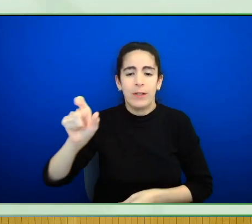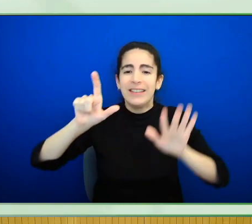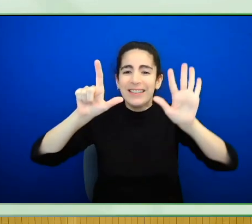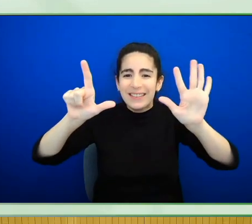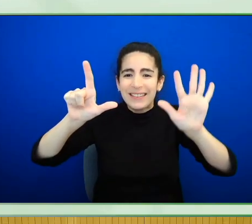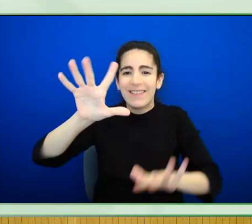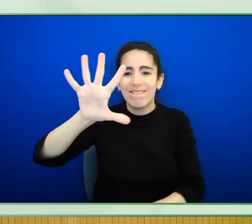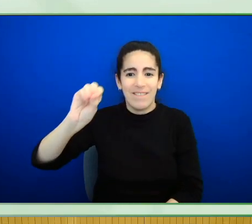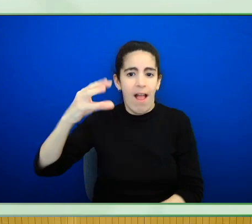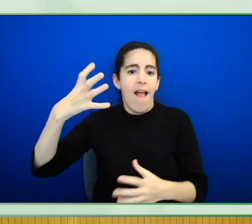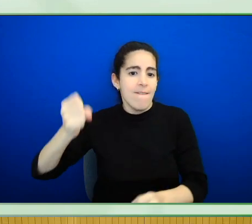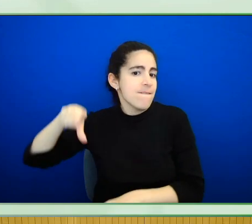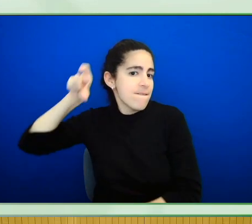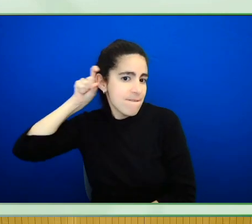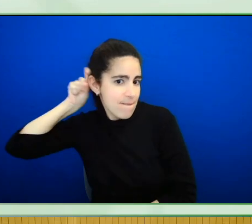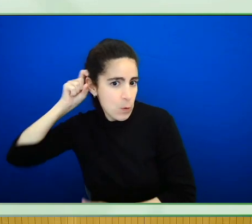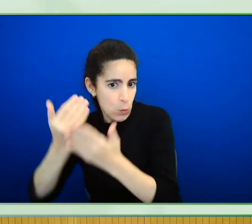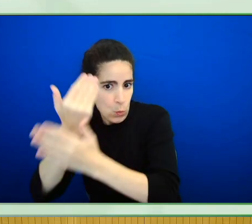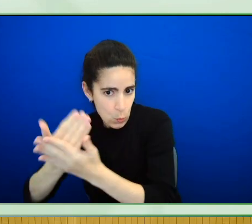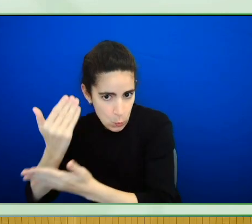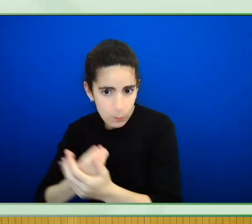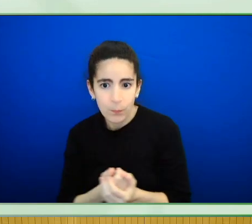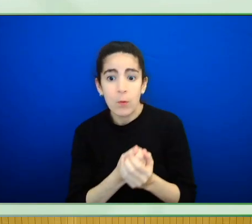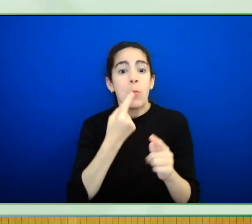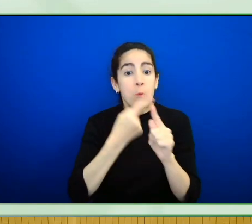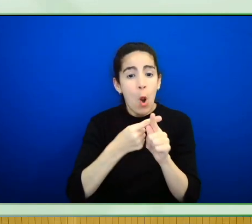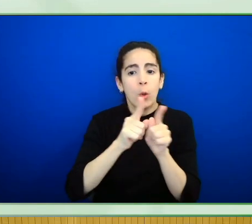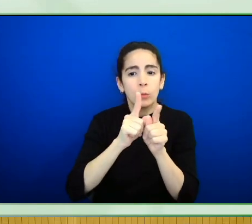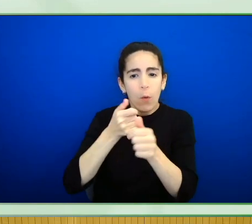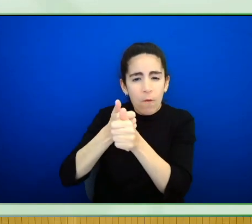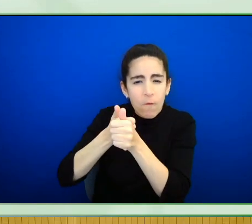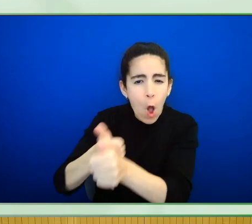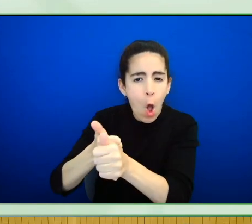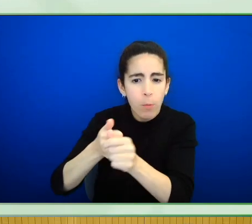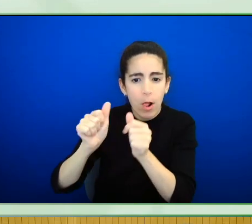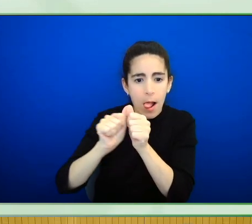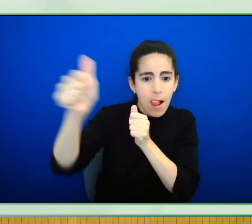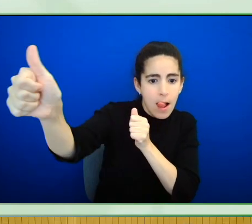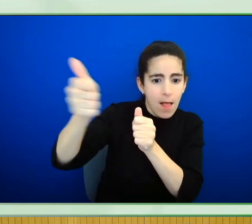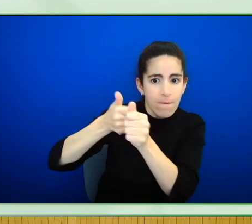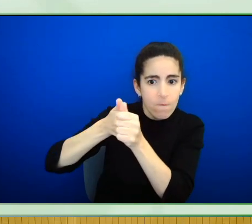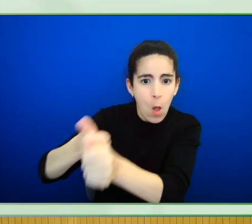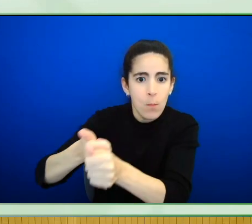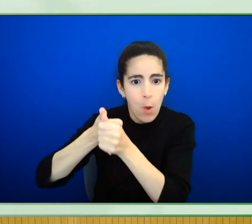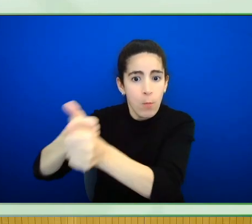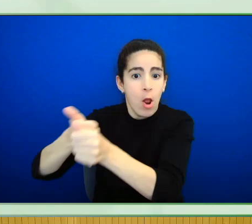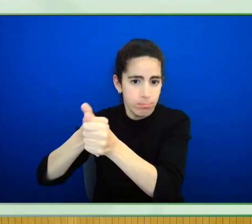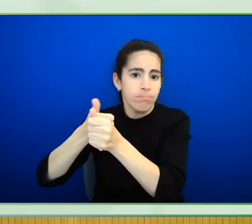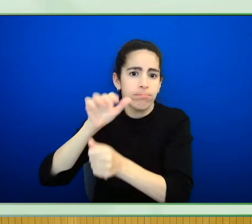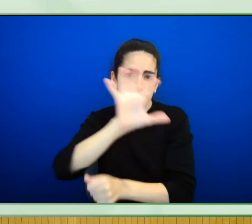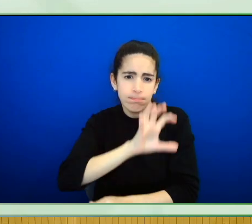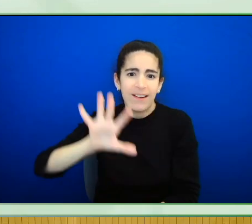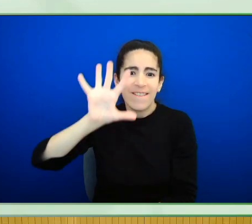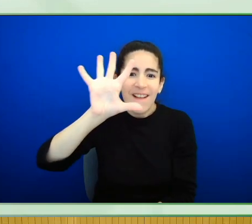follow-ups, 350. We covered 5 regions in Peru, the principal regions. We trained more